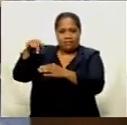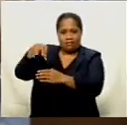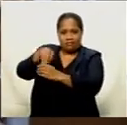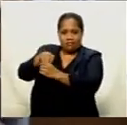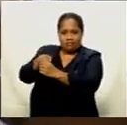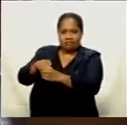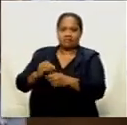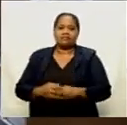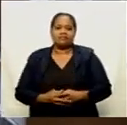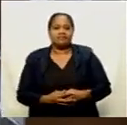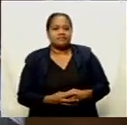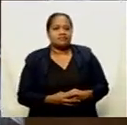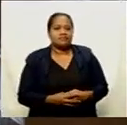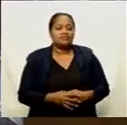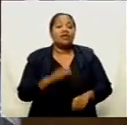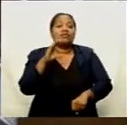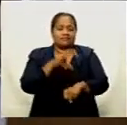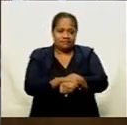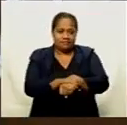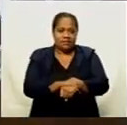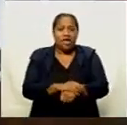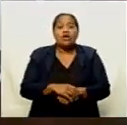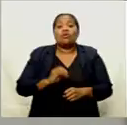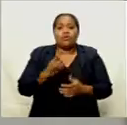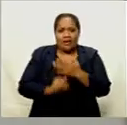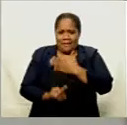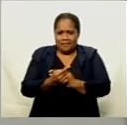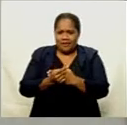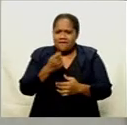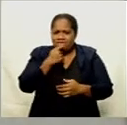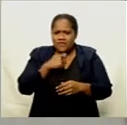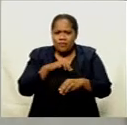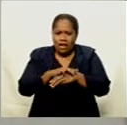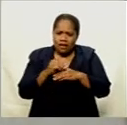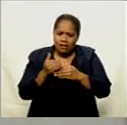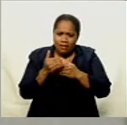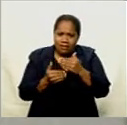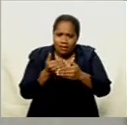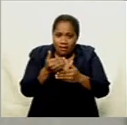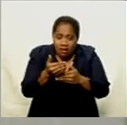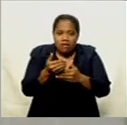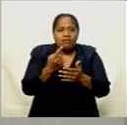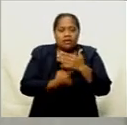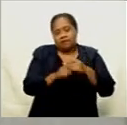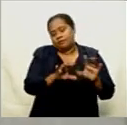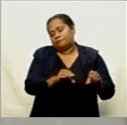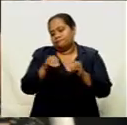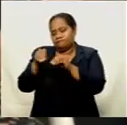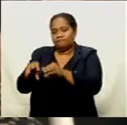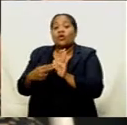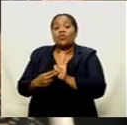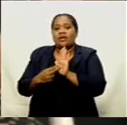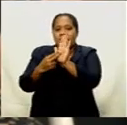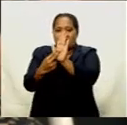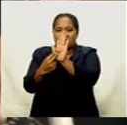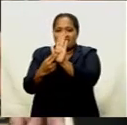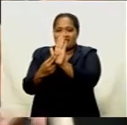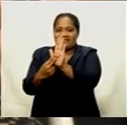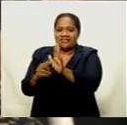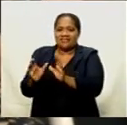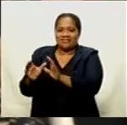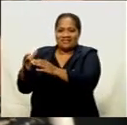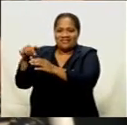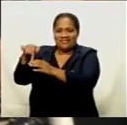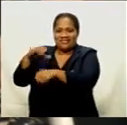Narayan graduated from the force a few months later and was posted at the Nadi police station, but his aim was to join the